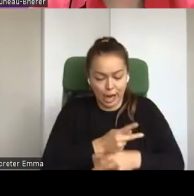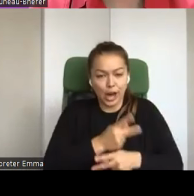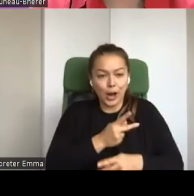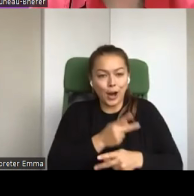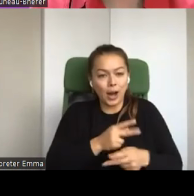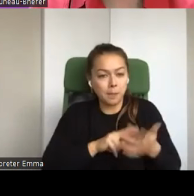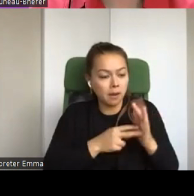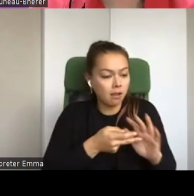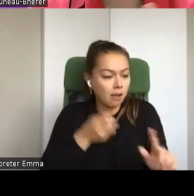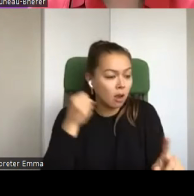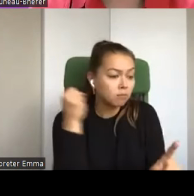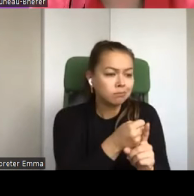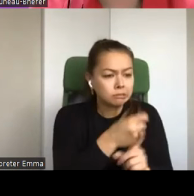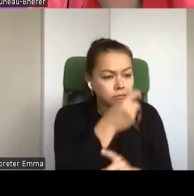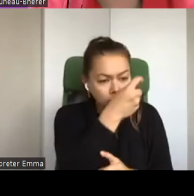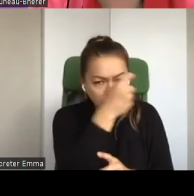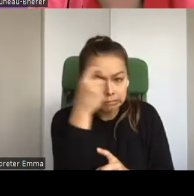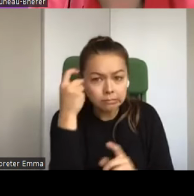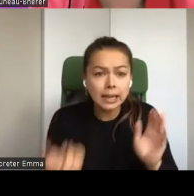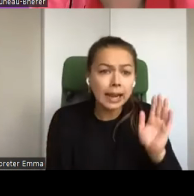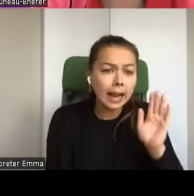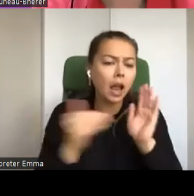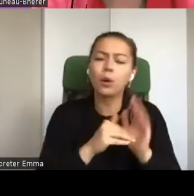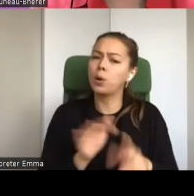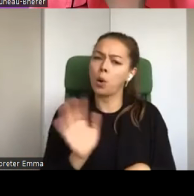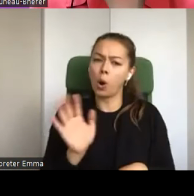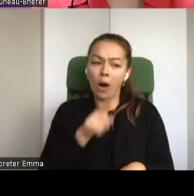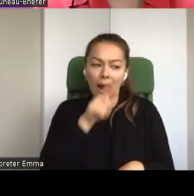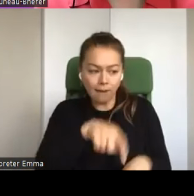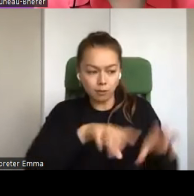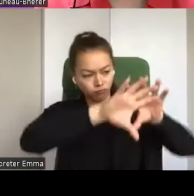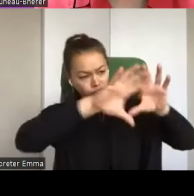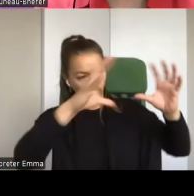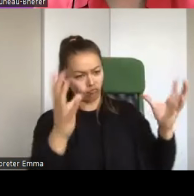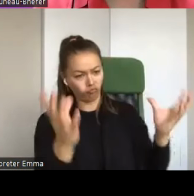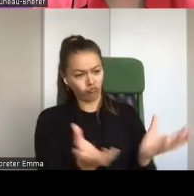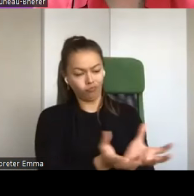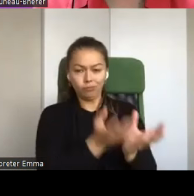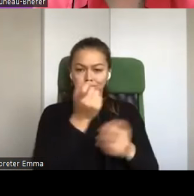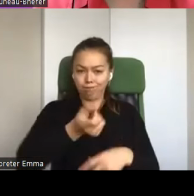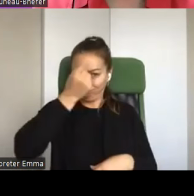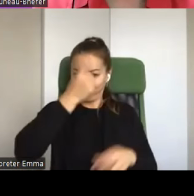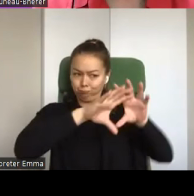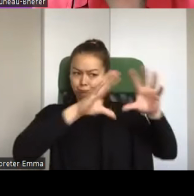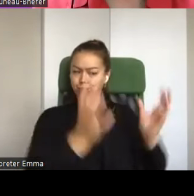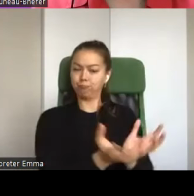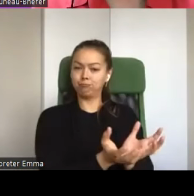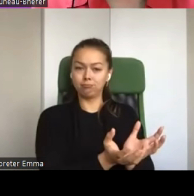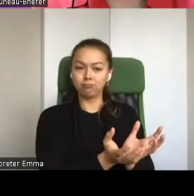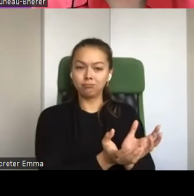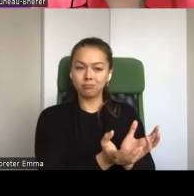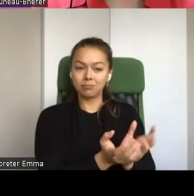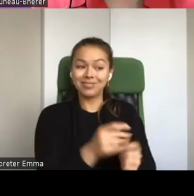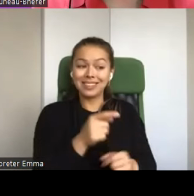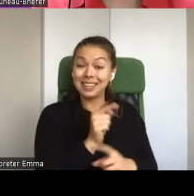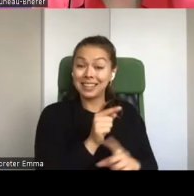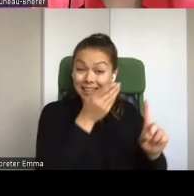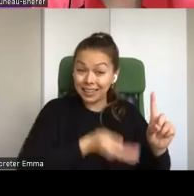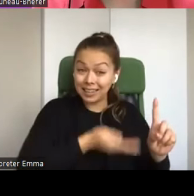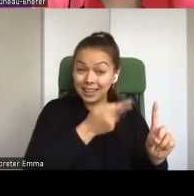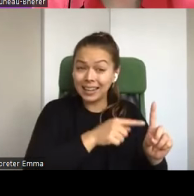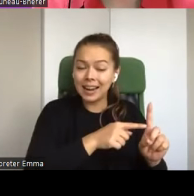what's going on and not misinterpret what's happening. He is just having trouble reacting to what's happening to